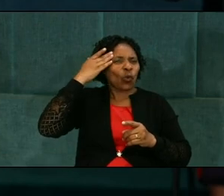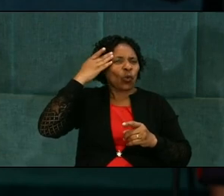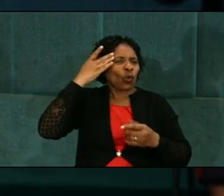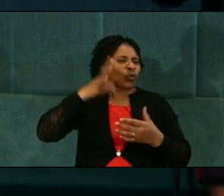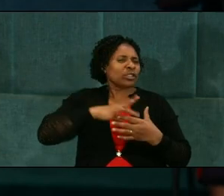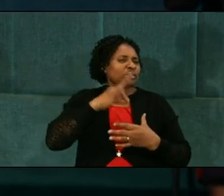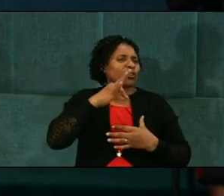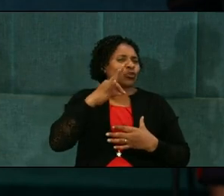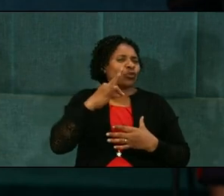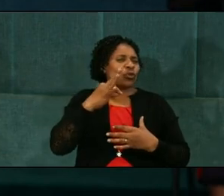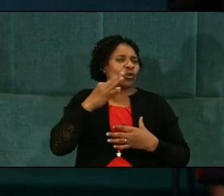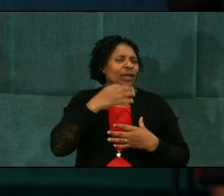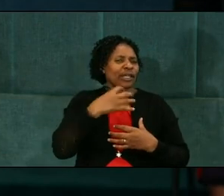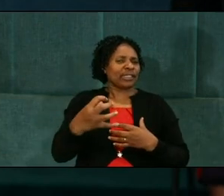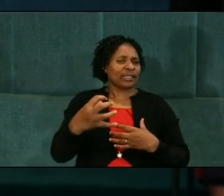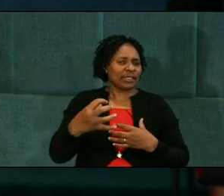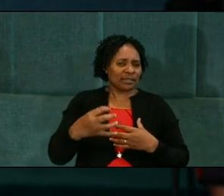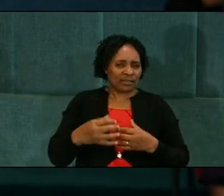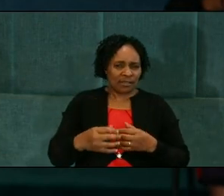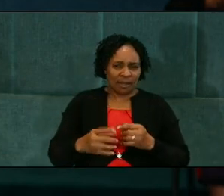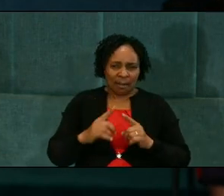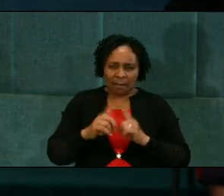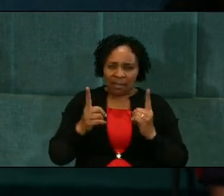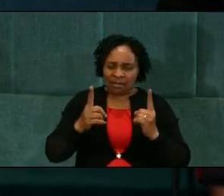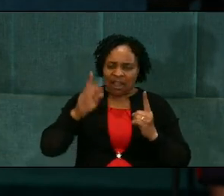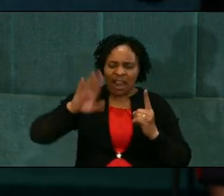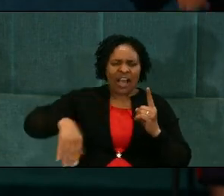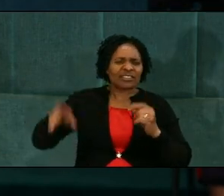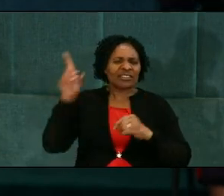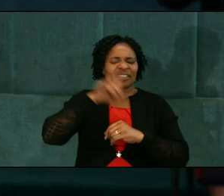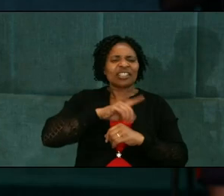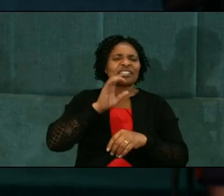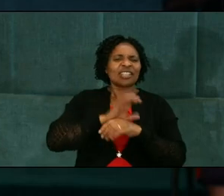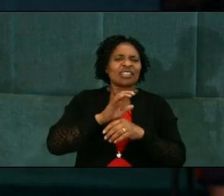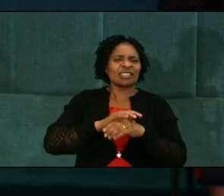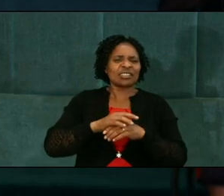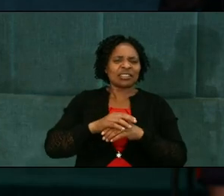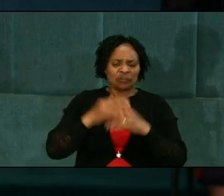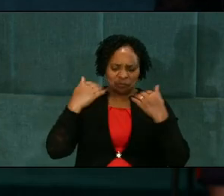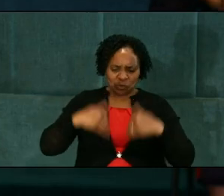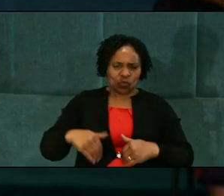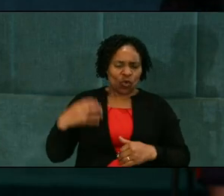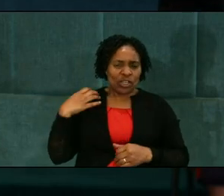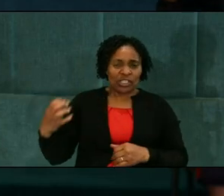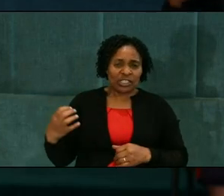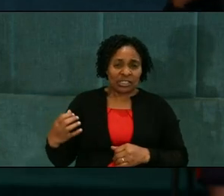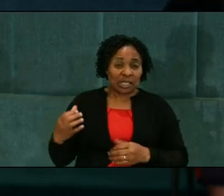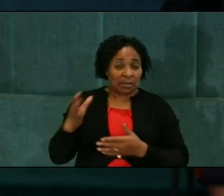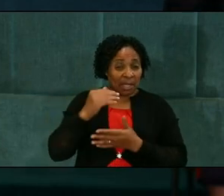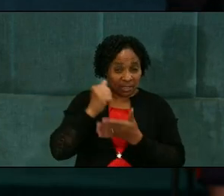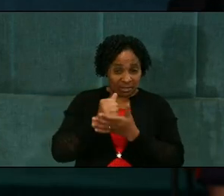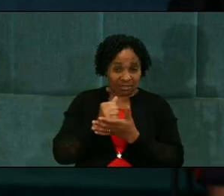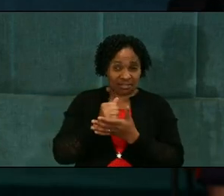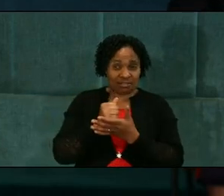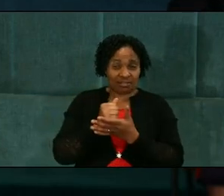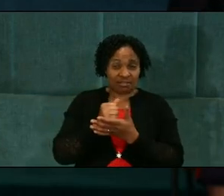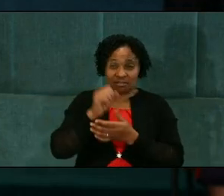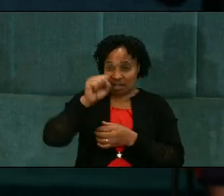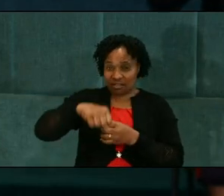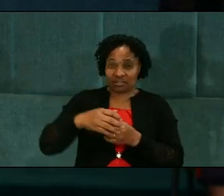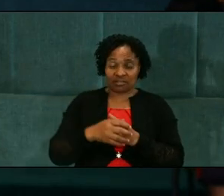spiritually rich. But it is a fact that the last day church is physically rich. Amen? Yeah,